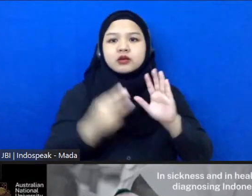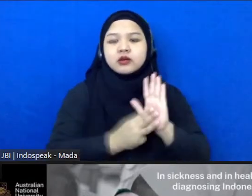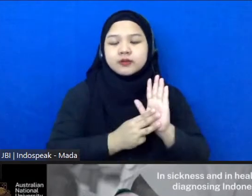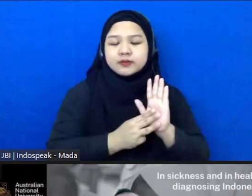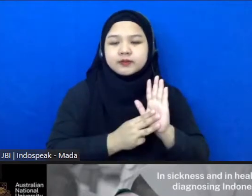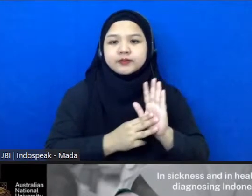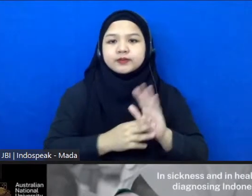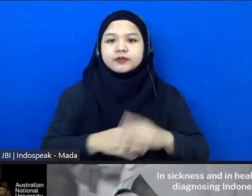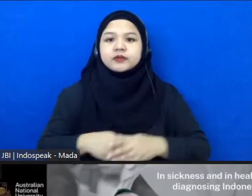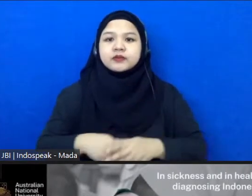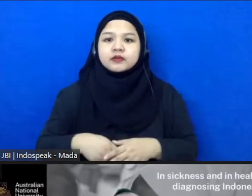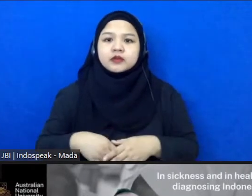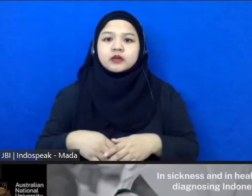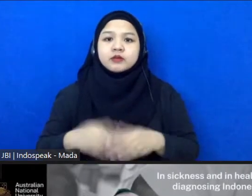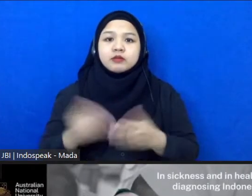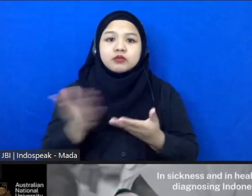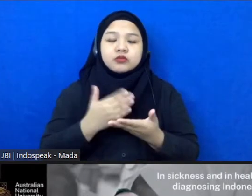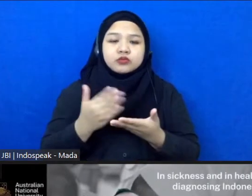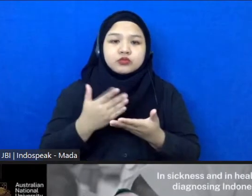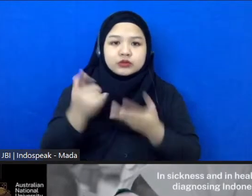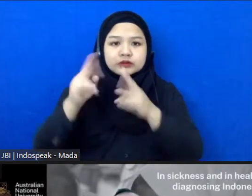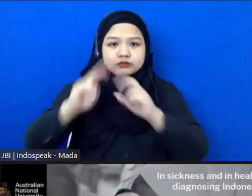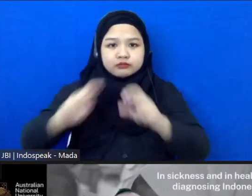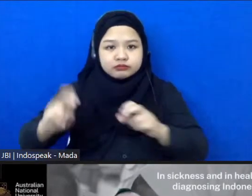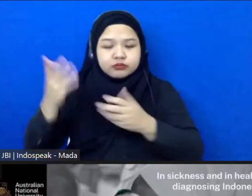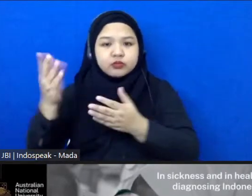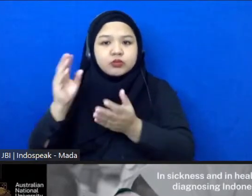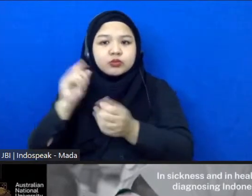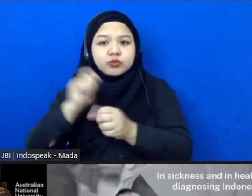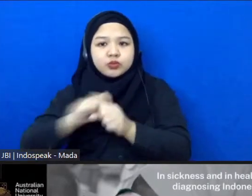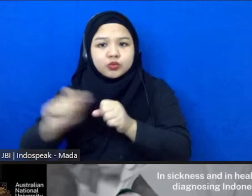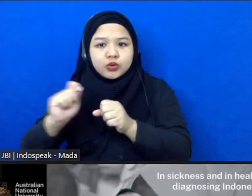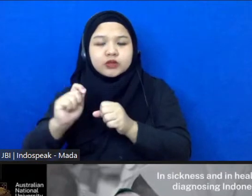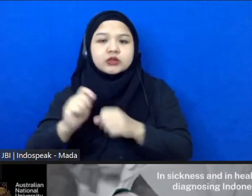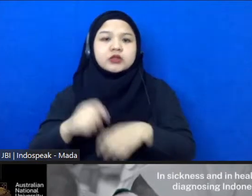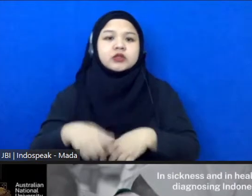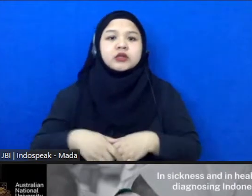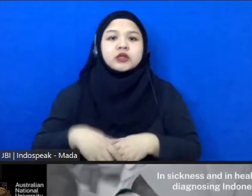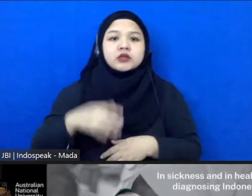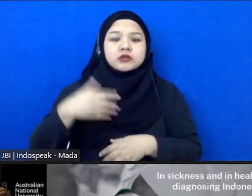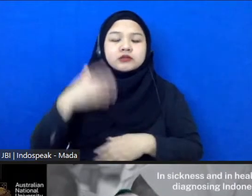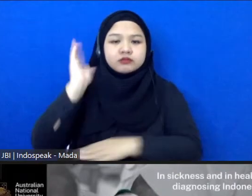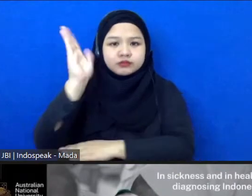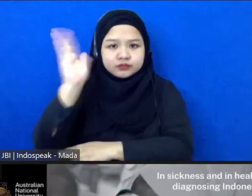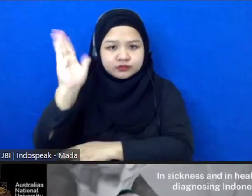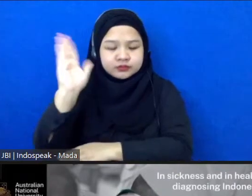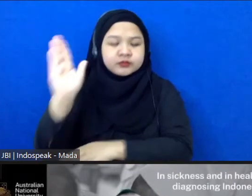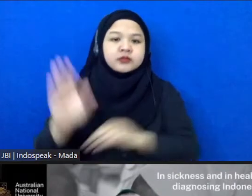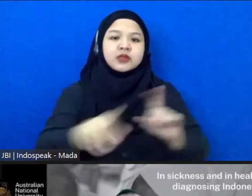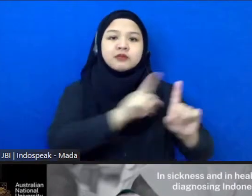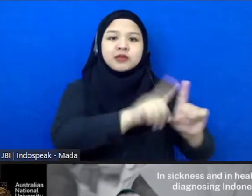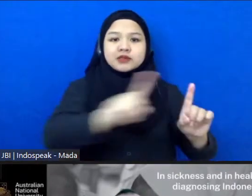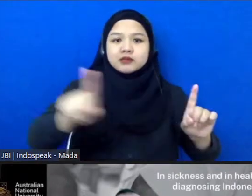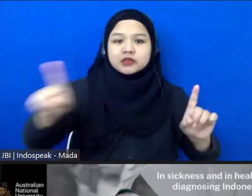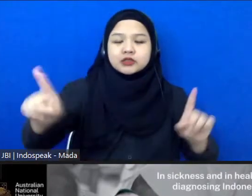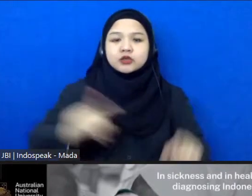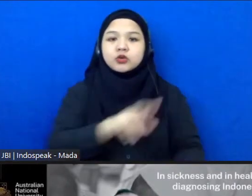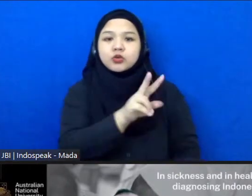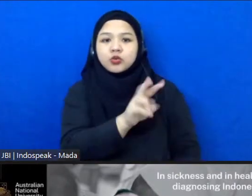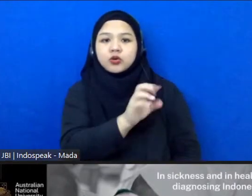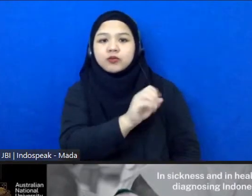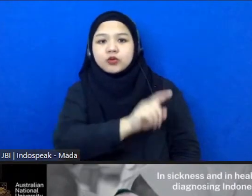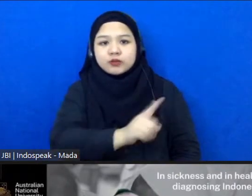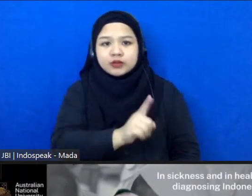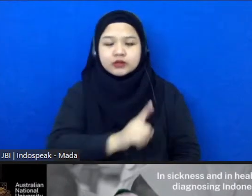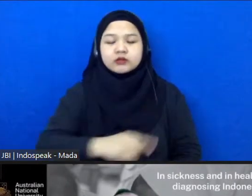be discussed for about 20 minutes, and then we will have a combined Q&A session for another